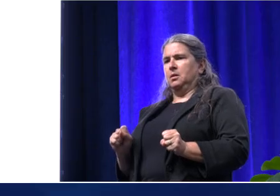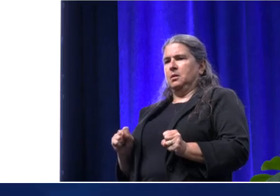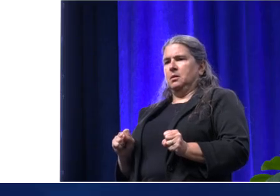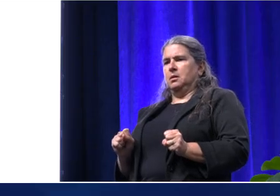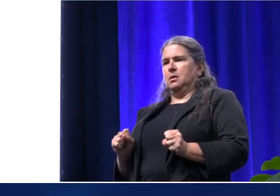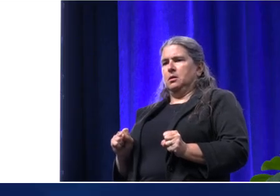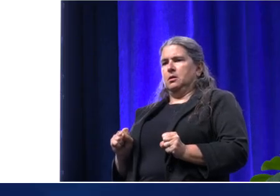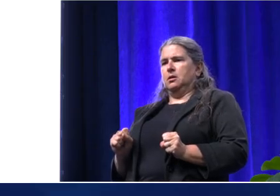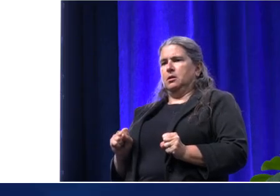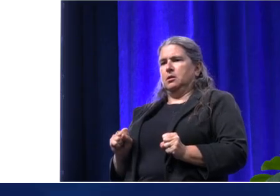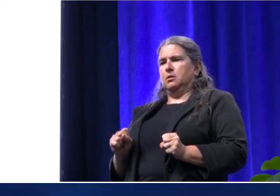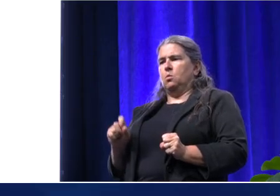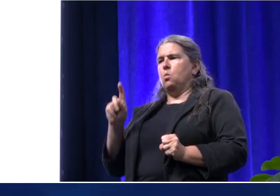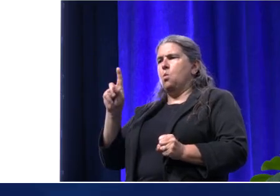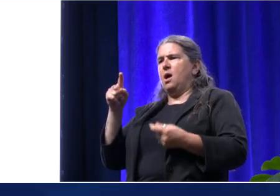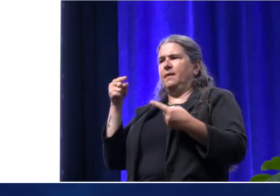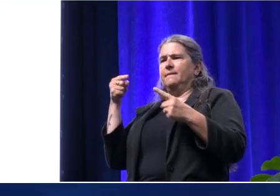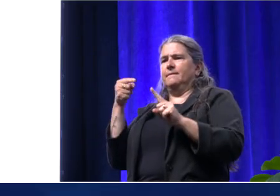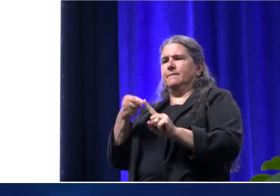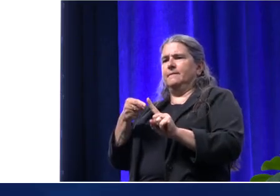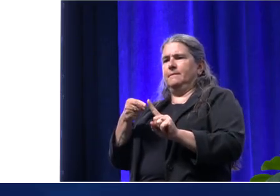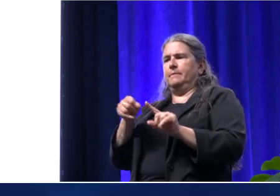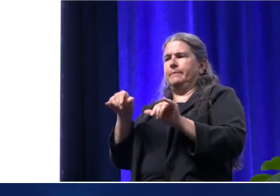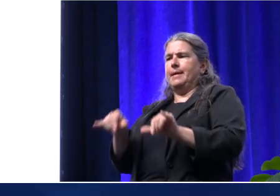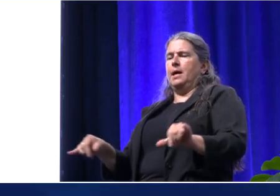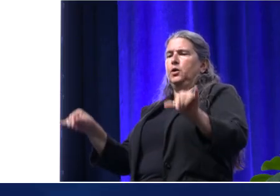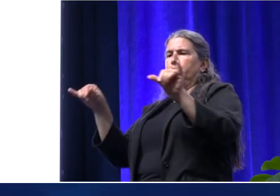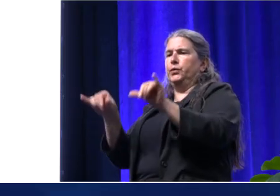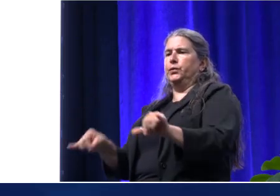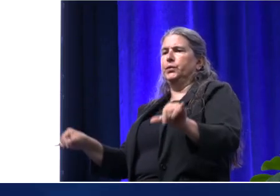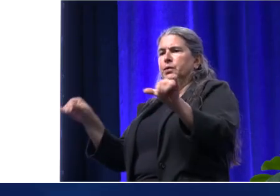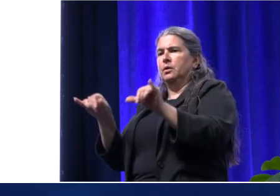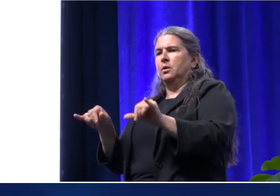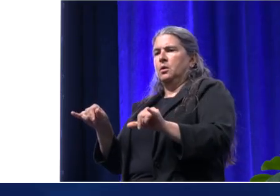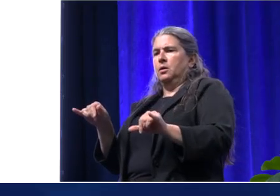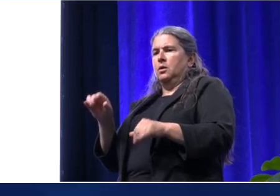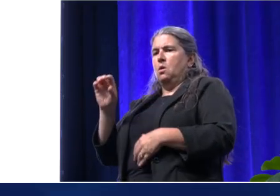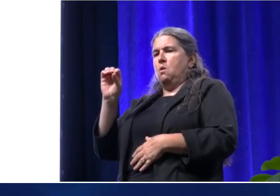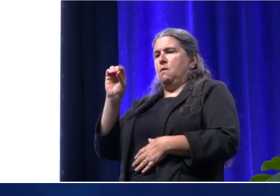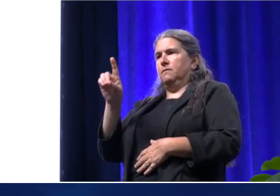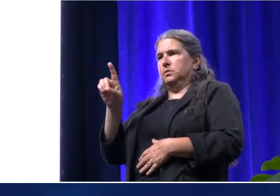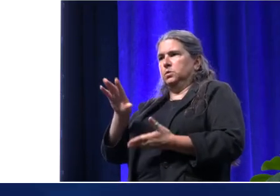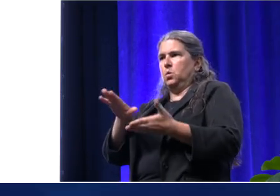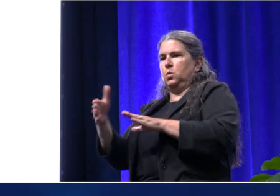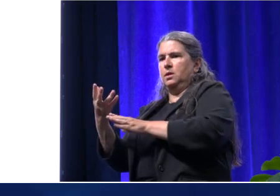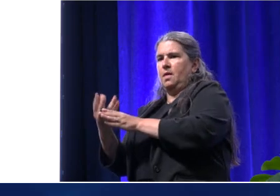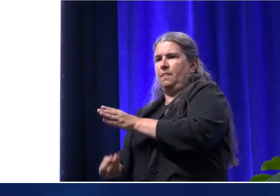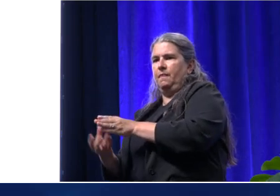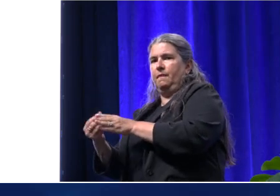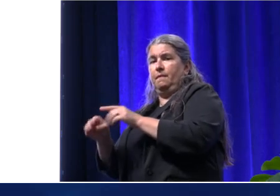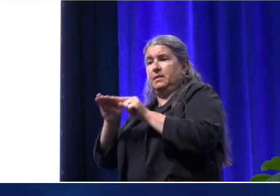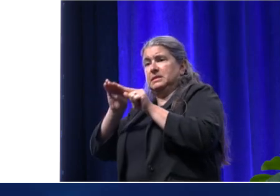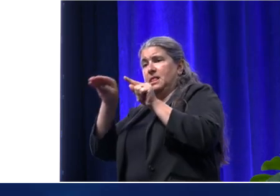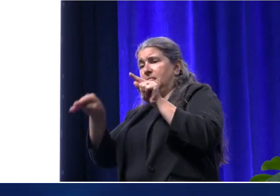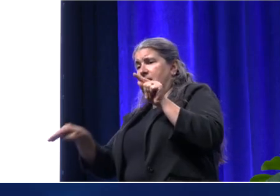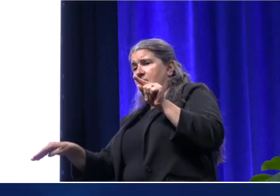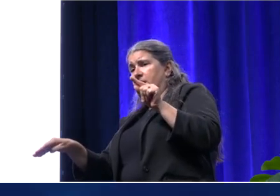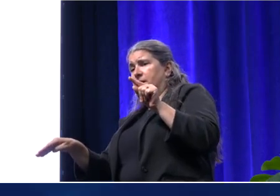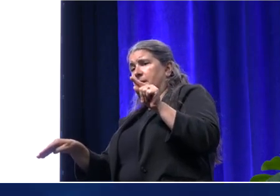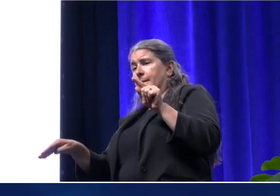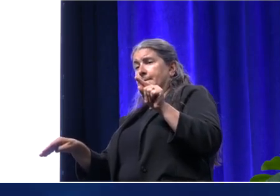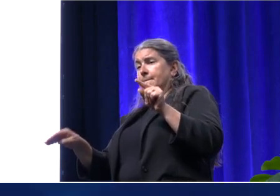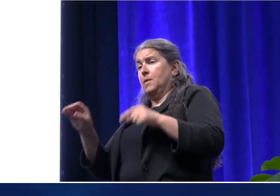a pattern in overdose deaths in the decline in overdose deaths is that overdose deaths are